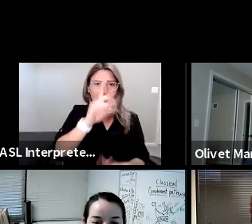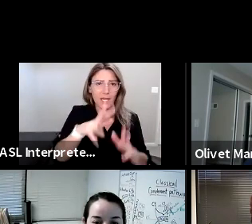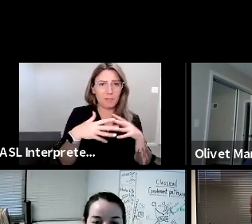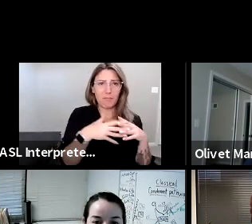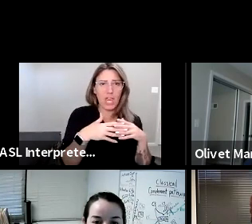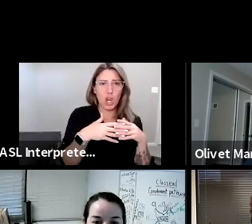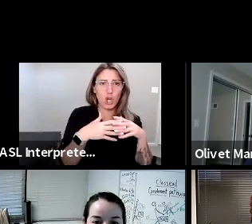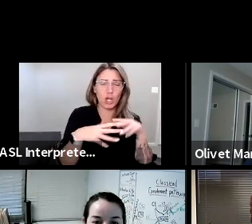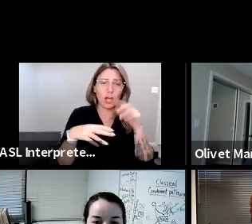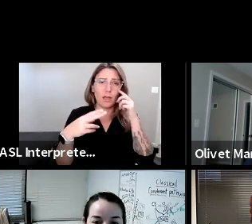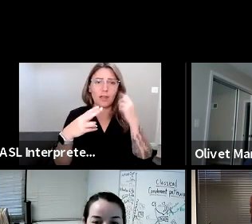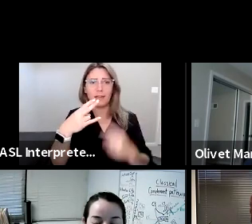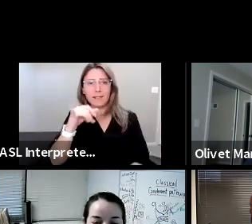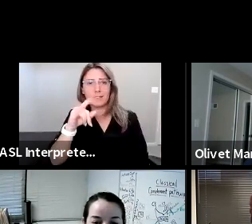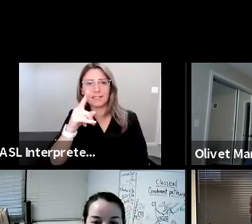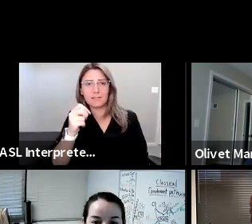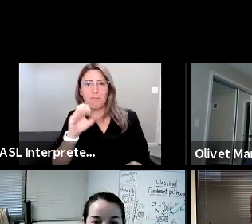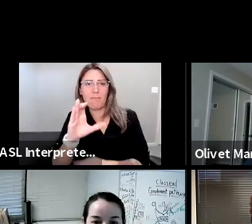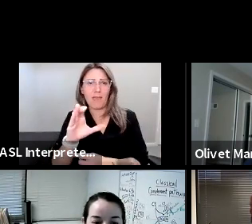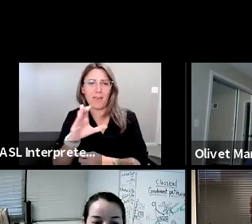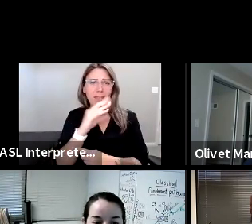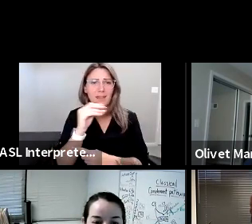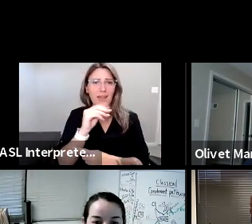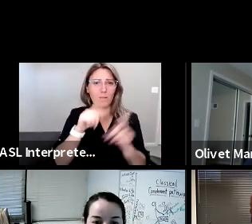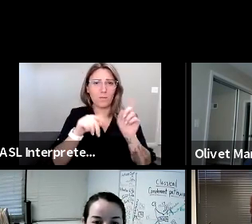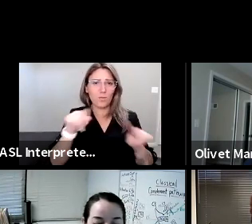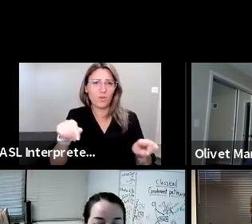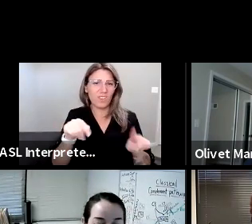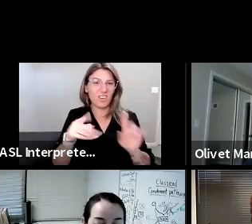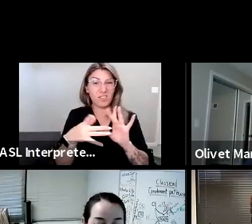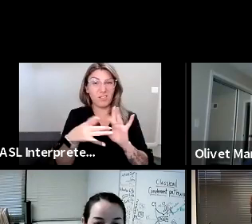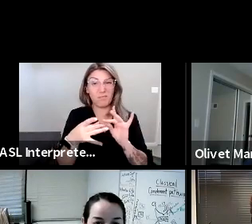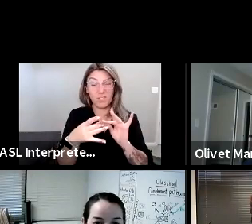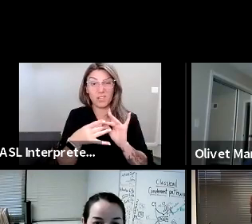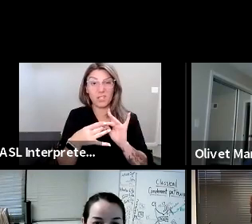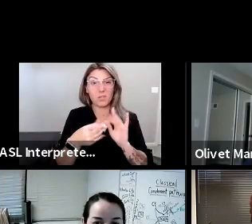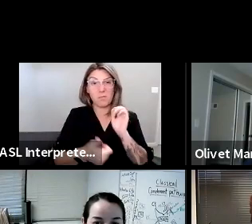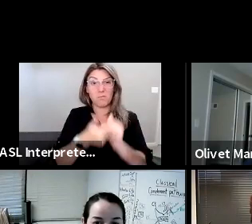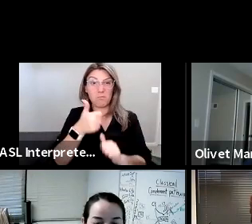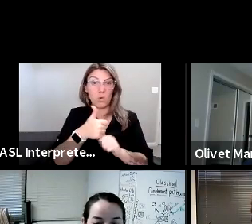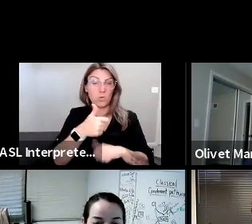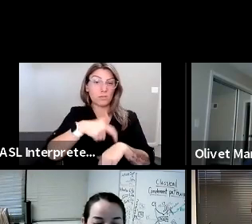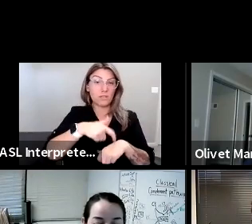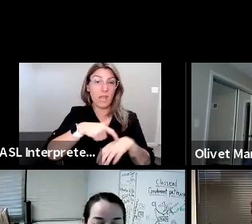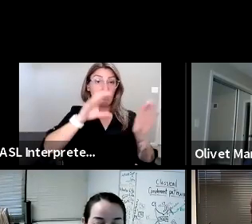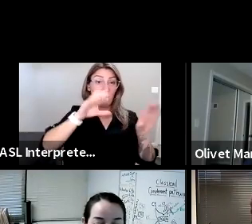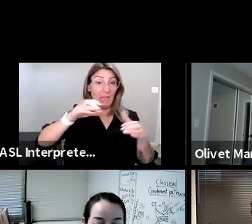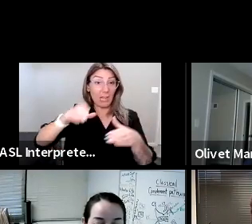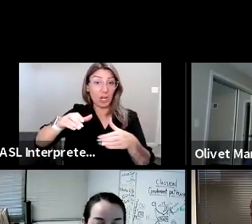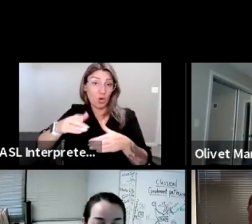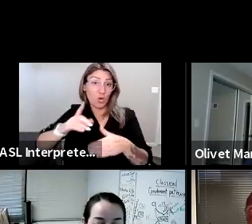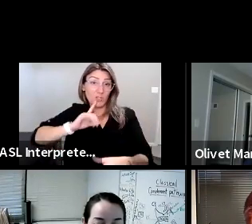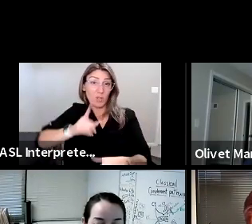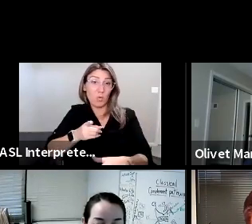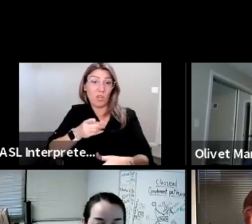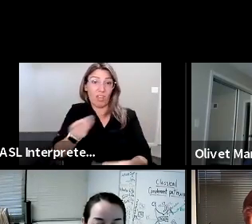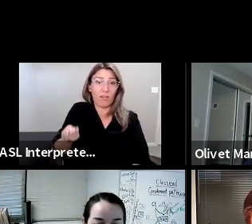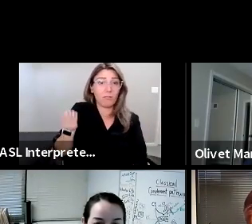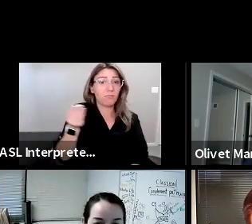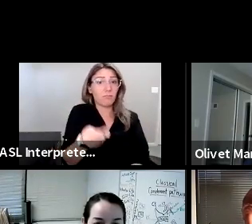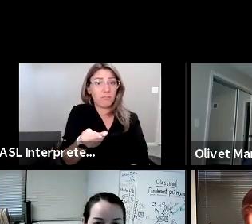it's just the randomness of the term. And I think it speaks to the fact that most times these categories are imposed on people and they're used